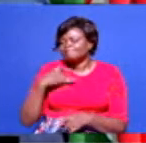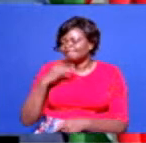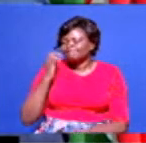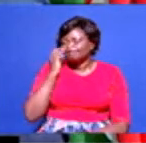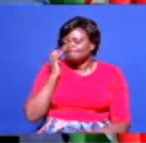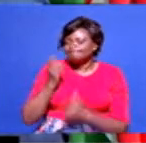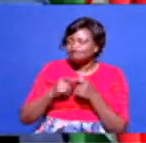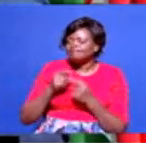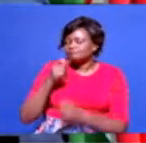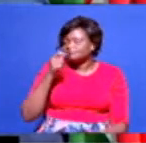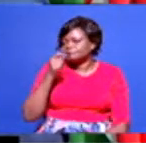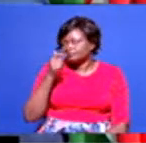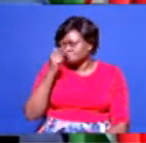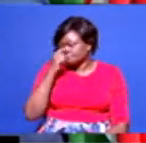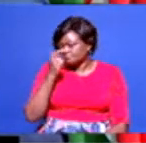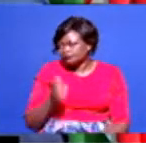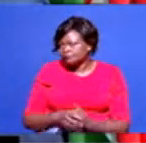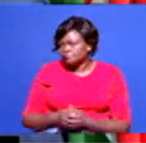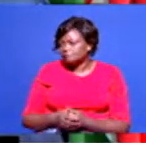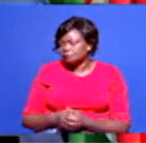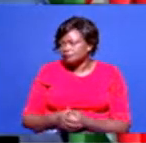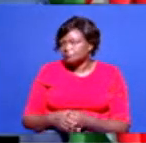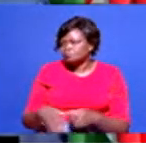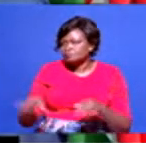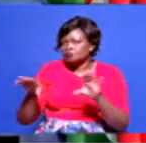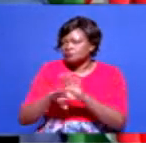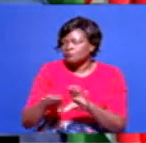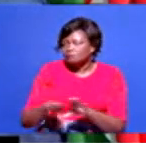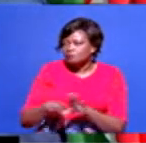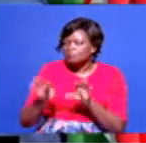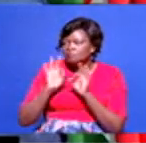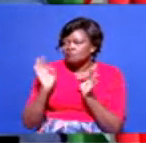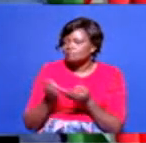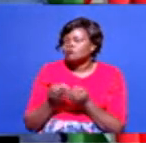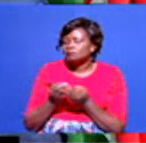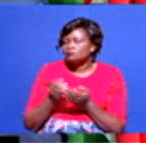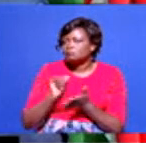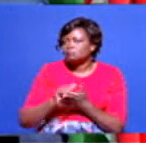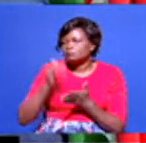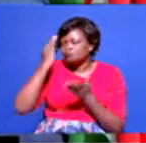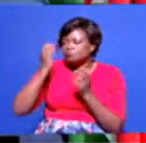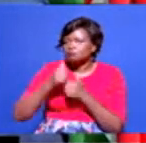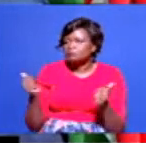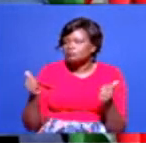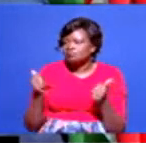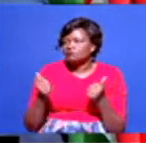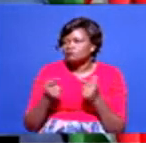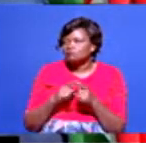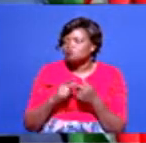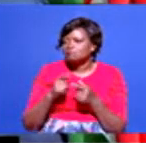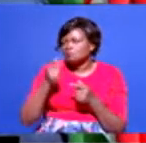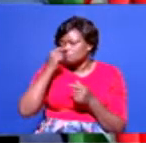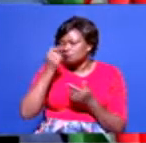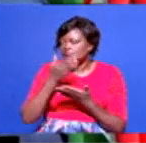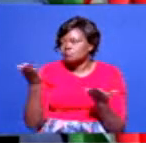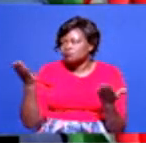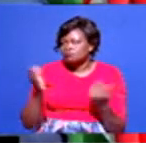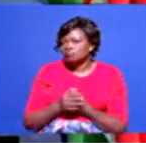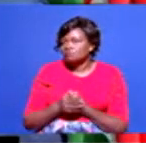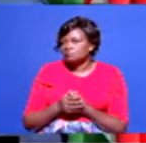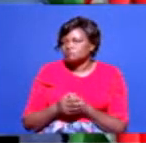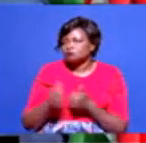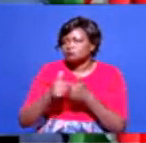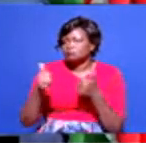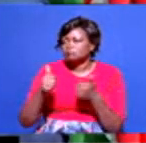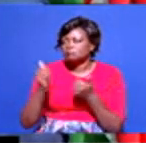wish the members of his family, who I know well, I really wish them well, and I